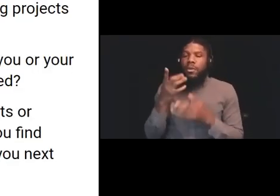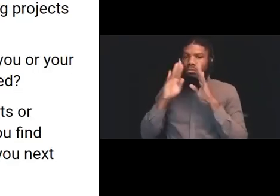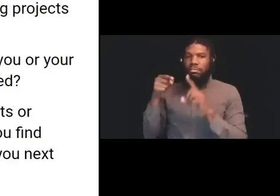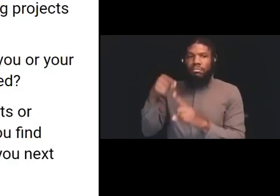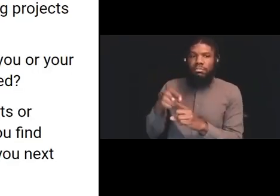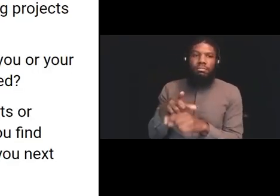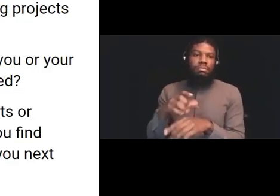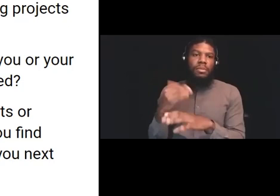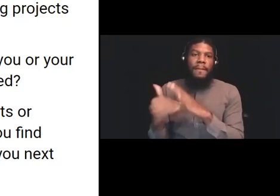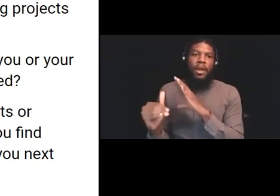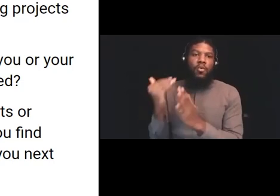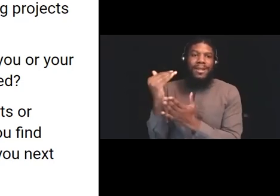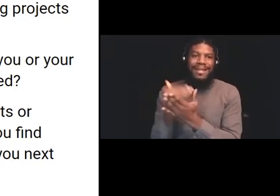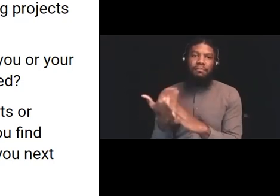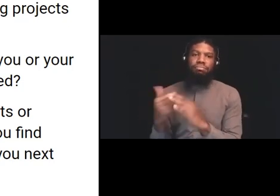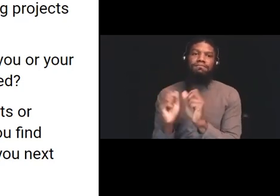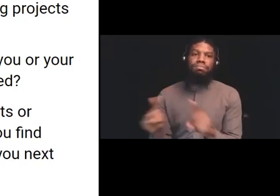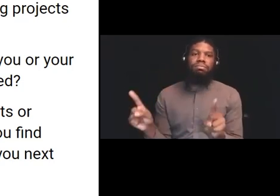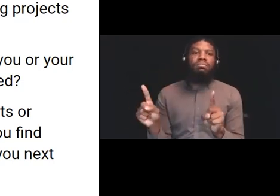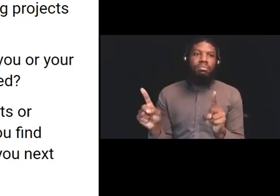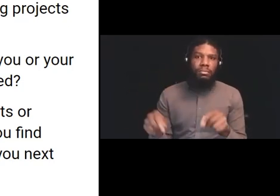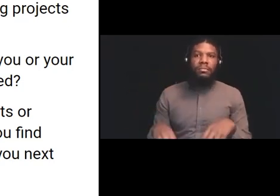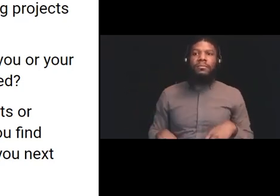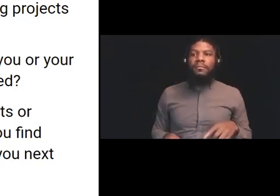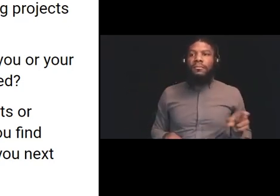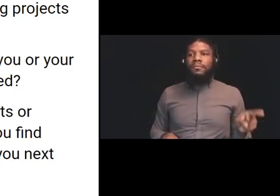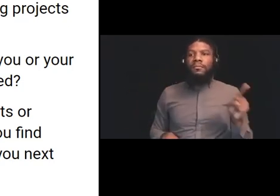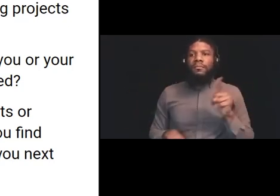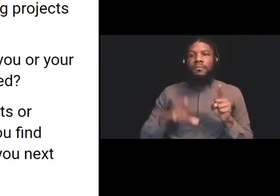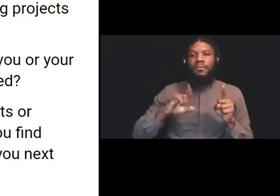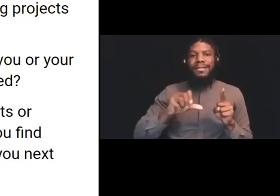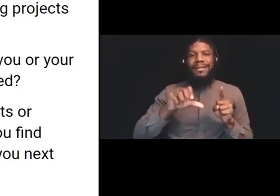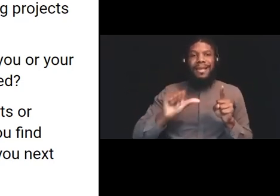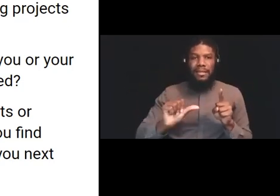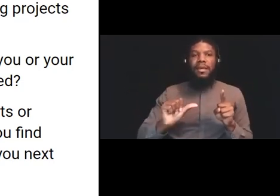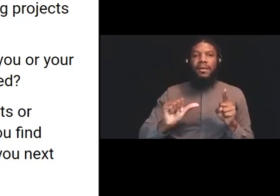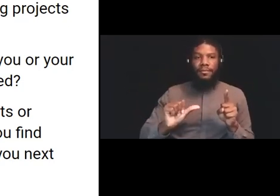Yeah, I can say, this is Lisa again. I was one of the founding,